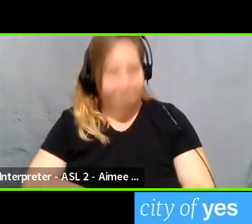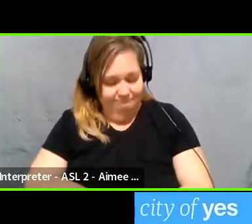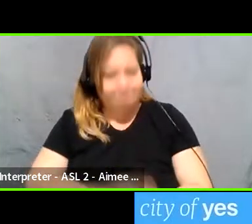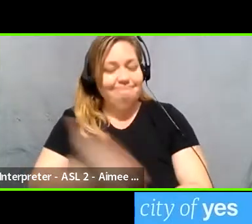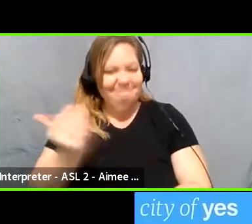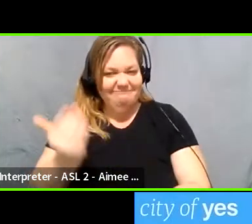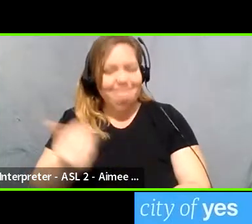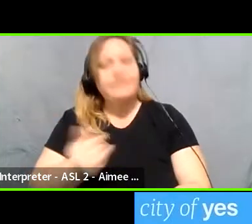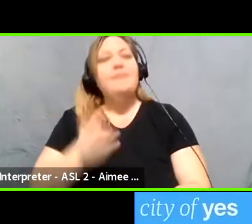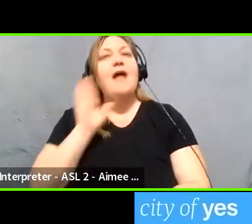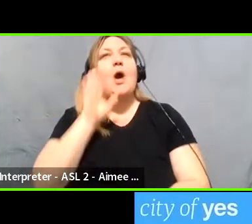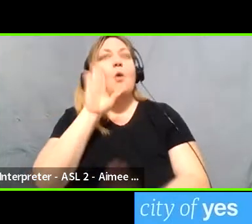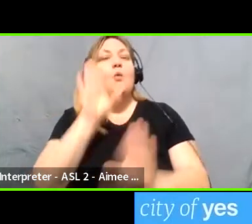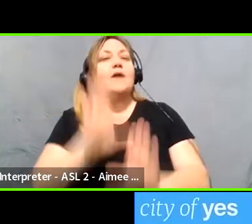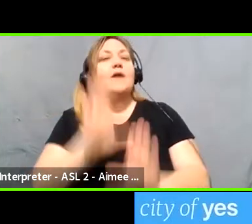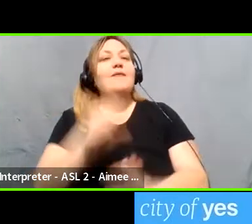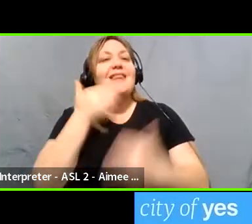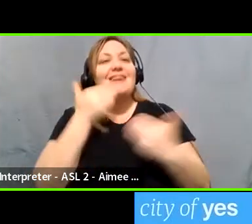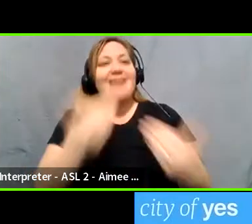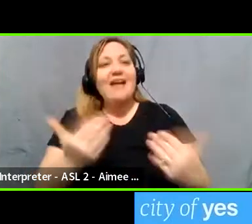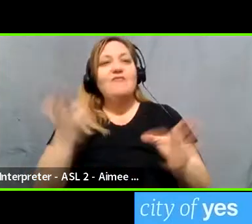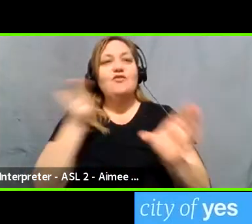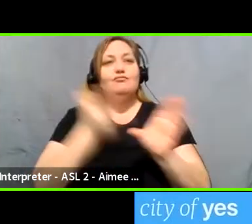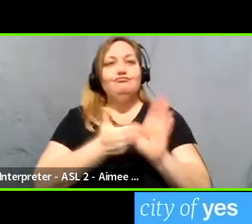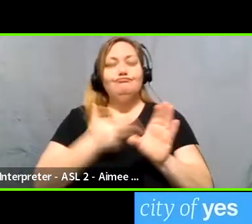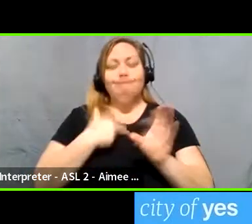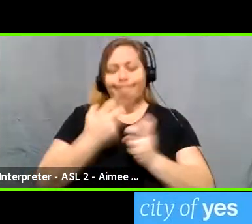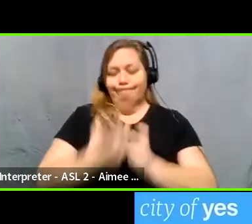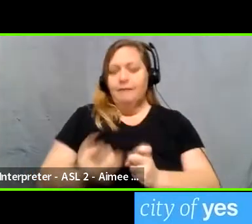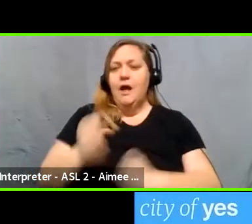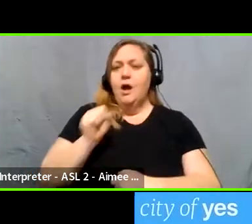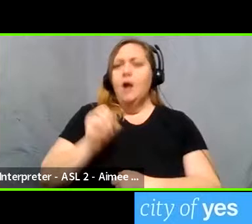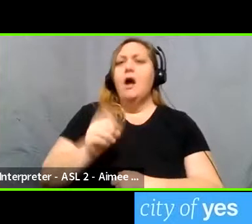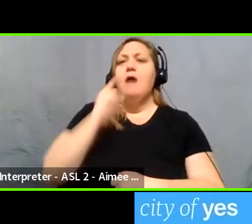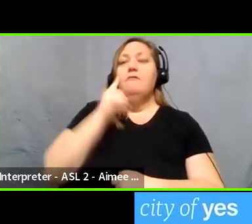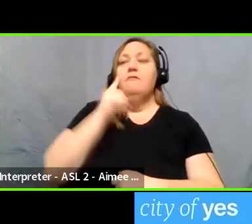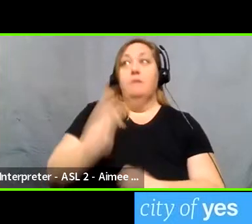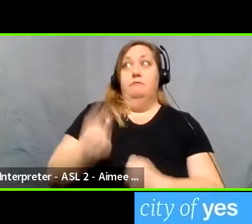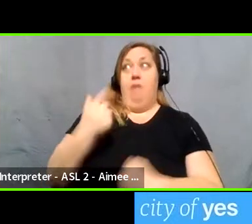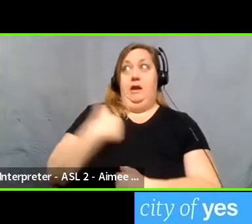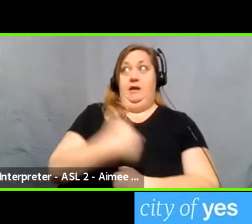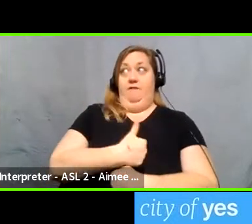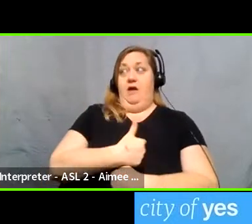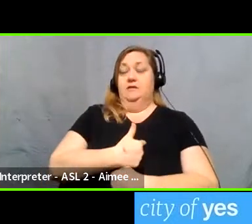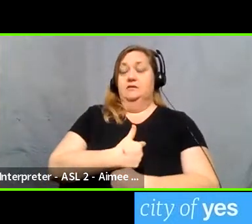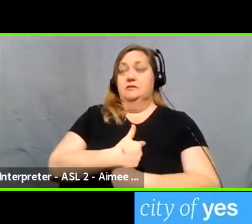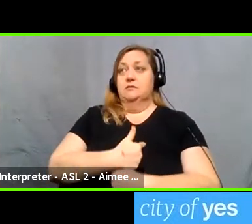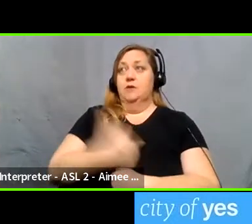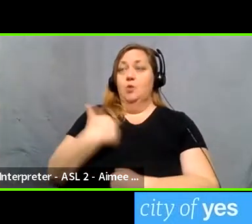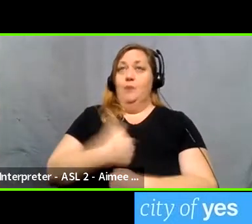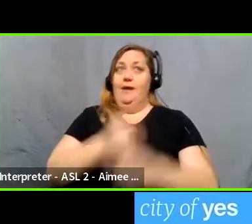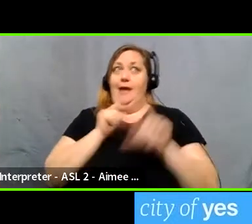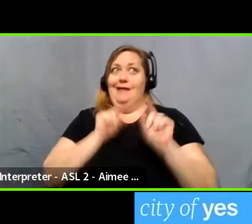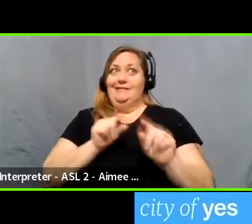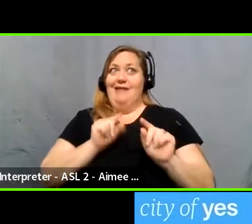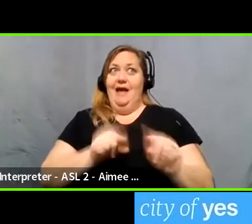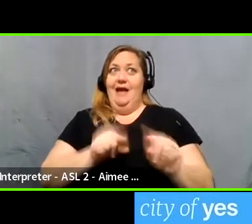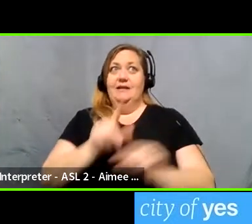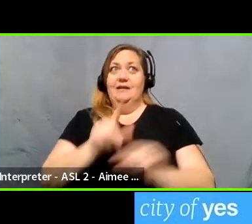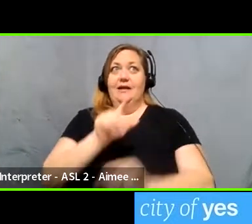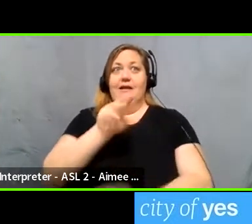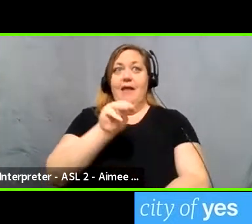can hear you. Hi, wonderful. Thank you for having me. So, uh, for many of us, we attended the